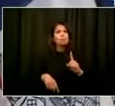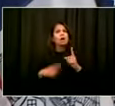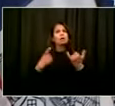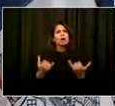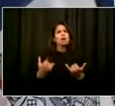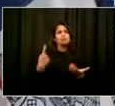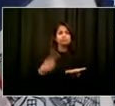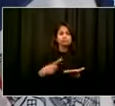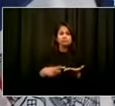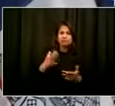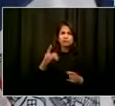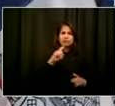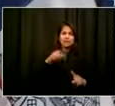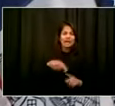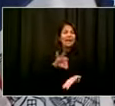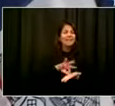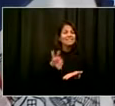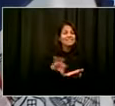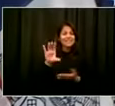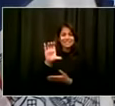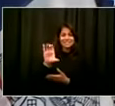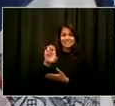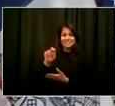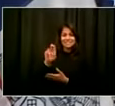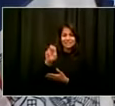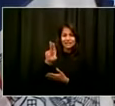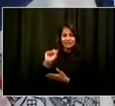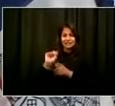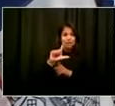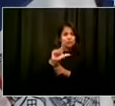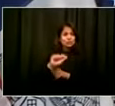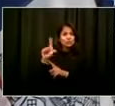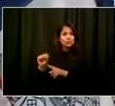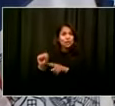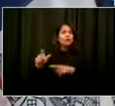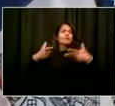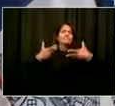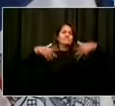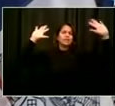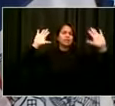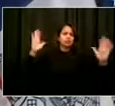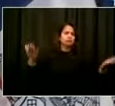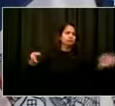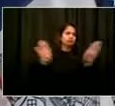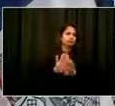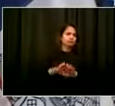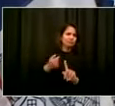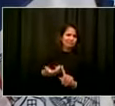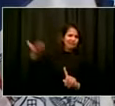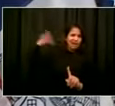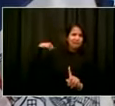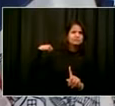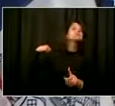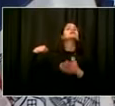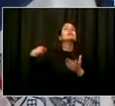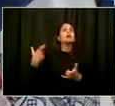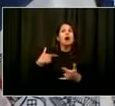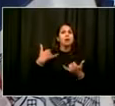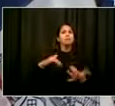talk about something where every conceivable obstacle was thrown in our way. the pandemic, all the fear